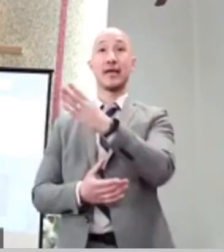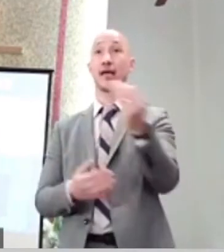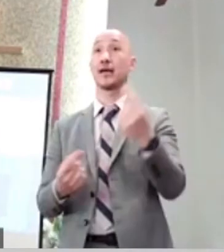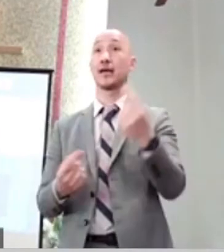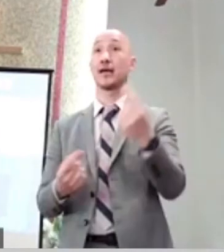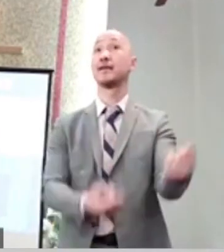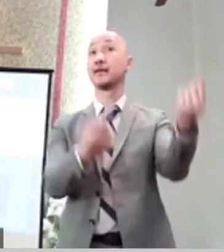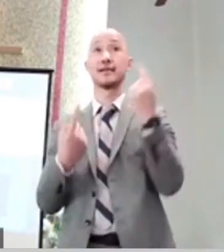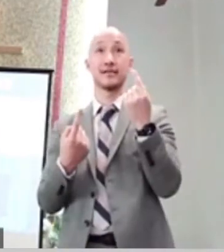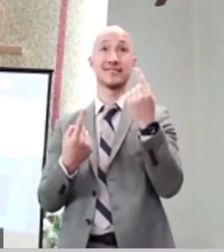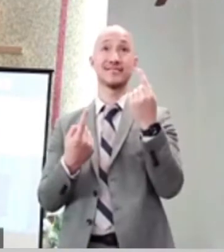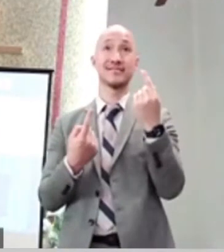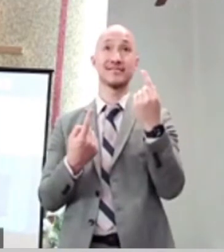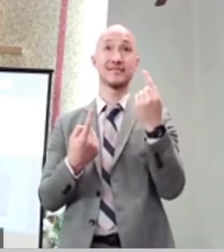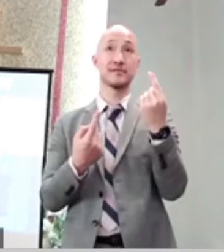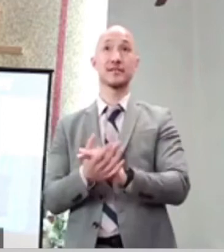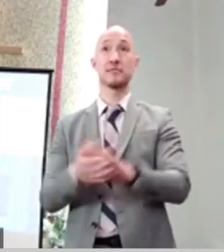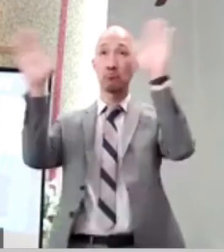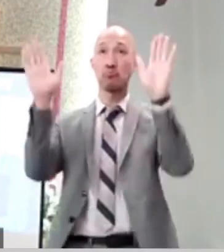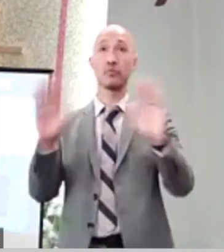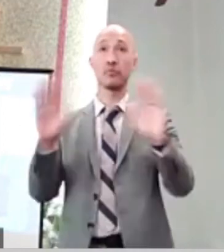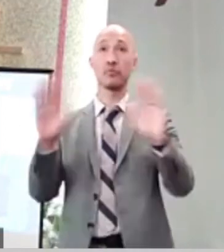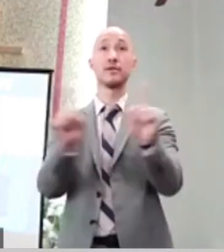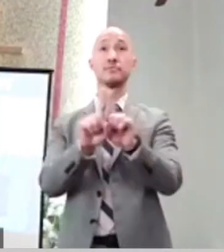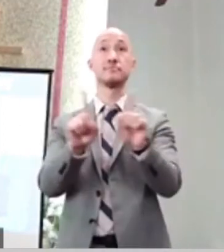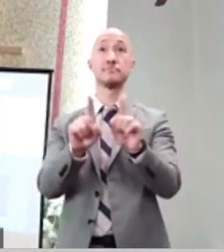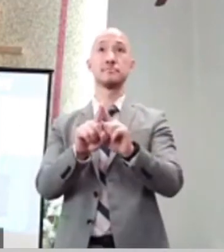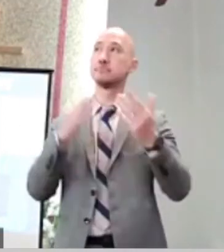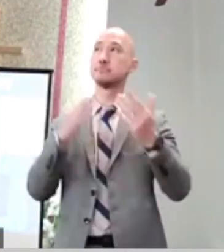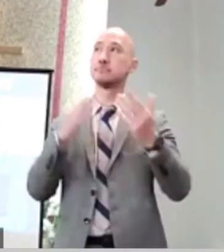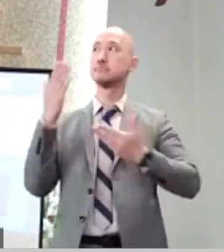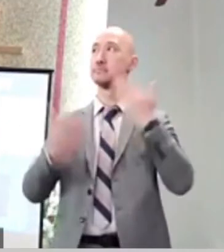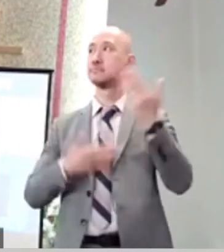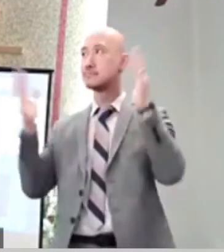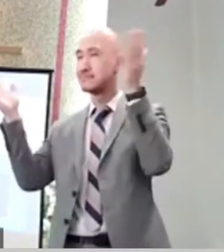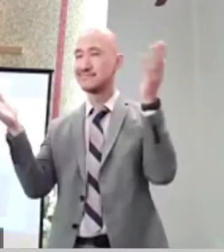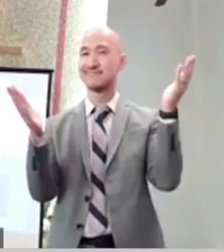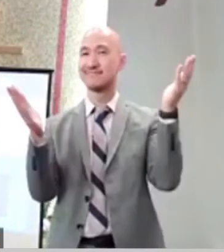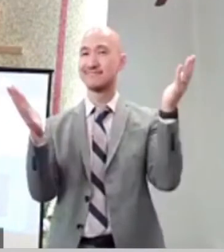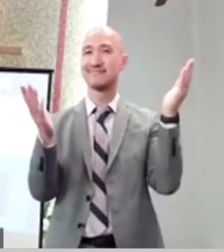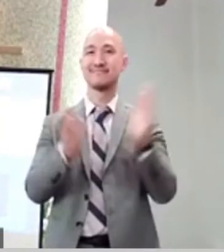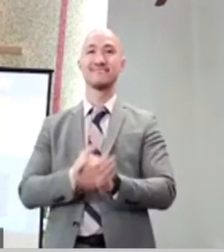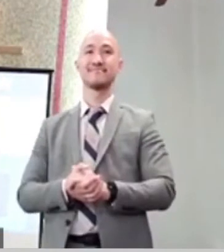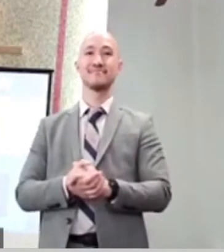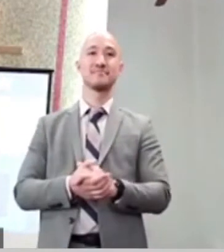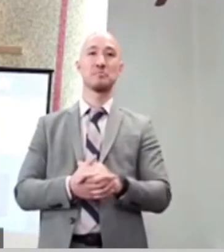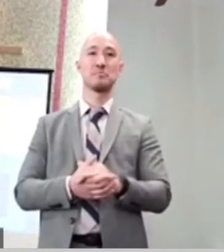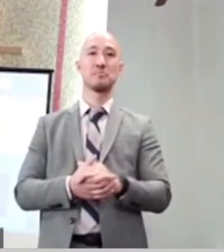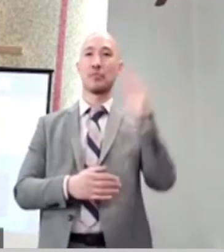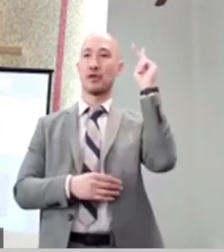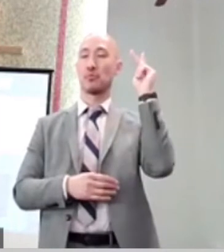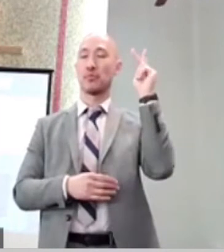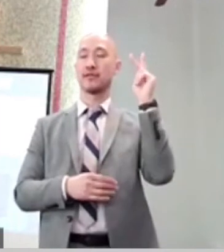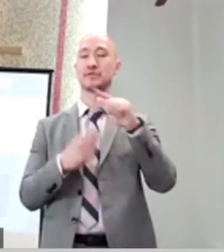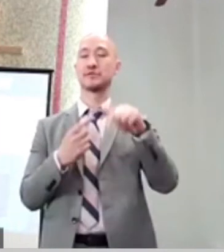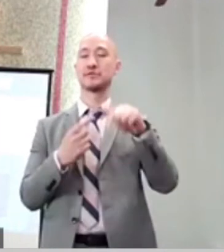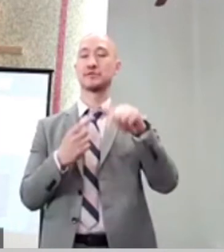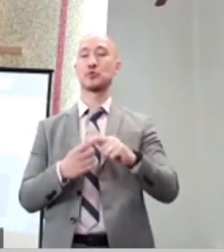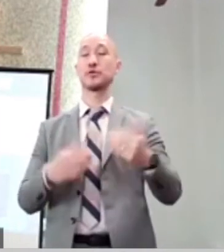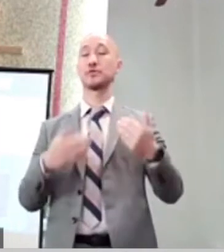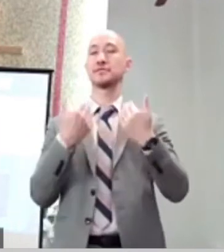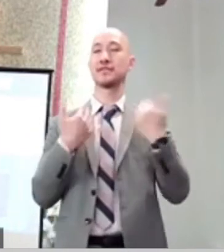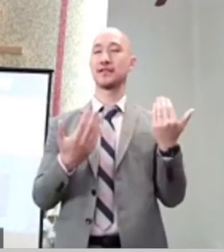con gandura y pasteles and all that other good stuff, man. You know, I was an antisocial when I was a little kid. I didn't do much